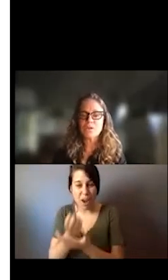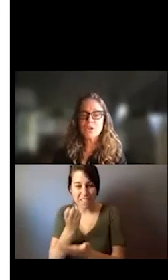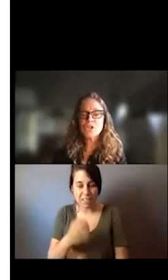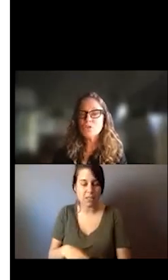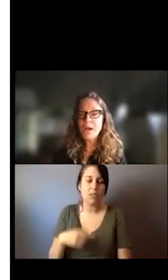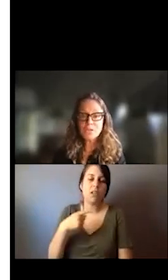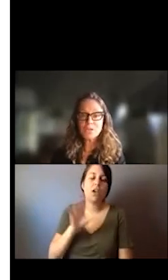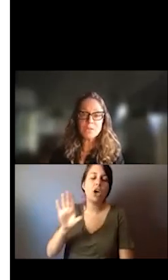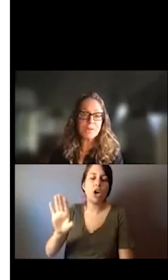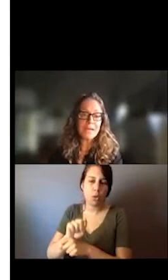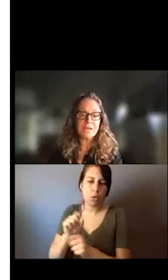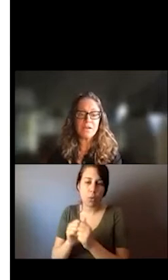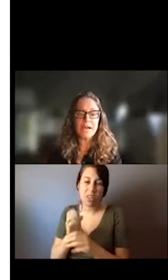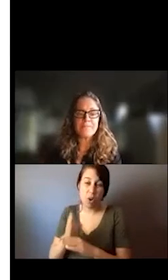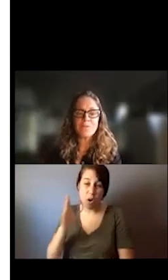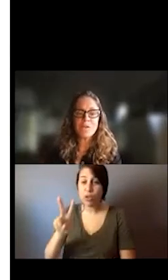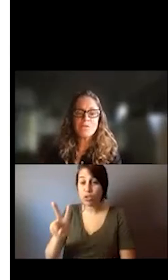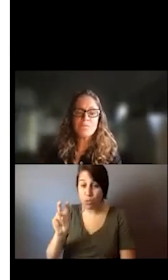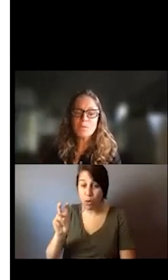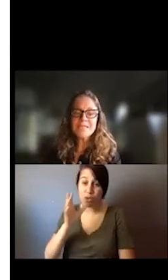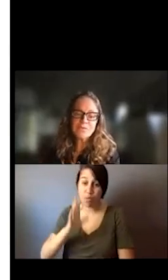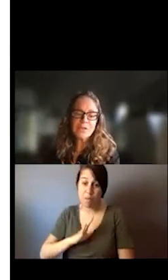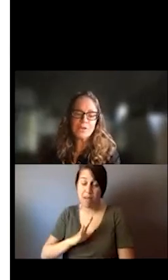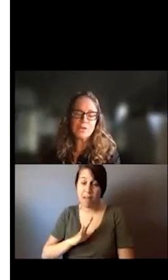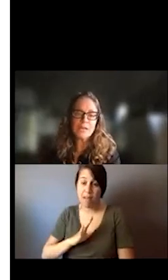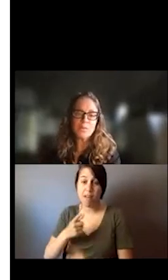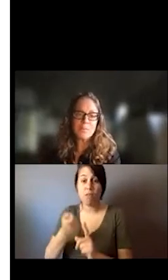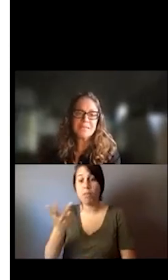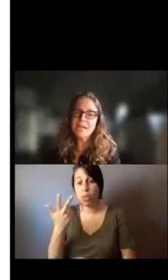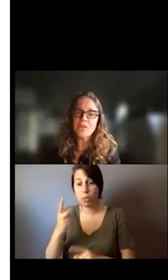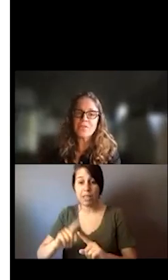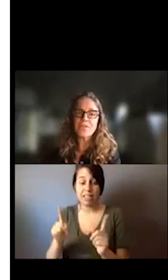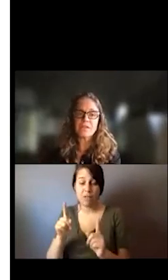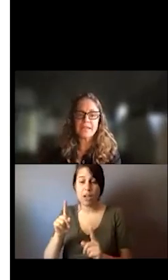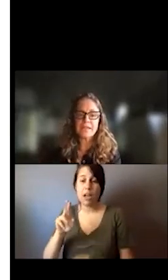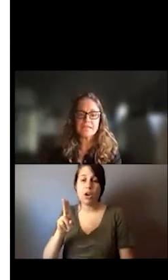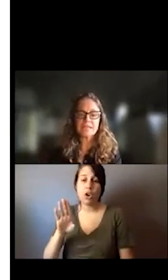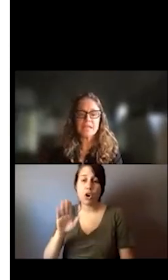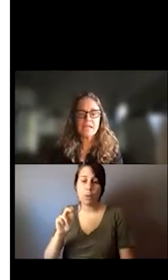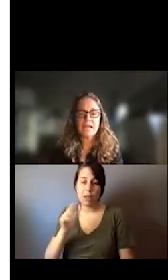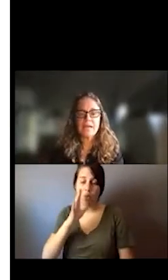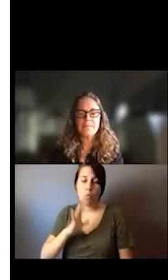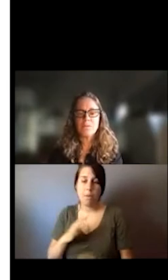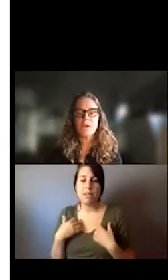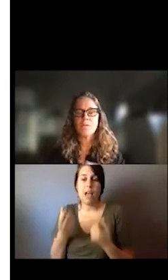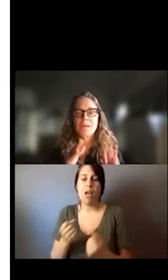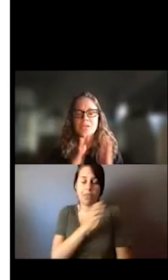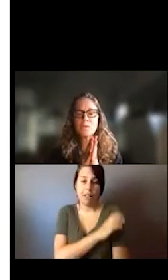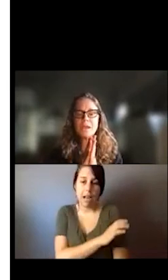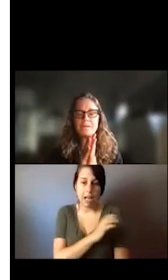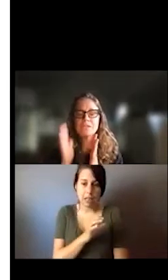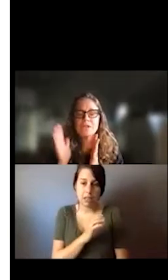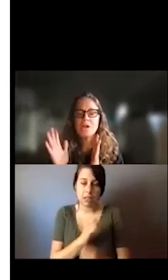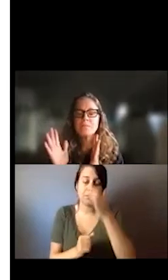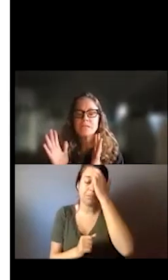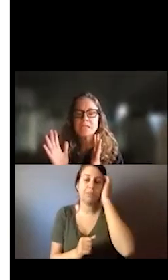she did with over 200 women from 3 different urban women's health clinics, where